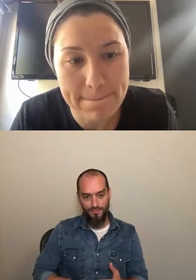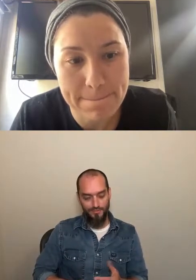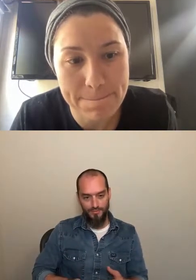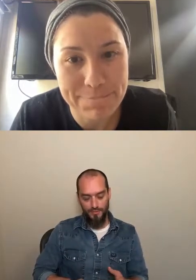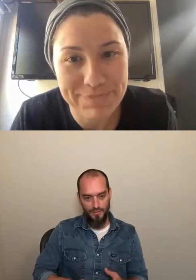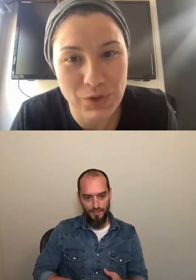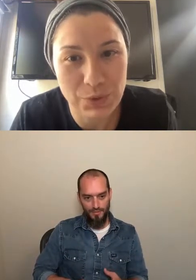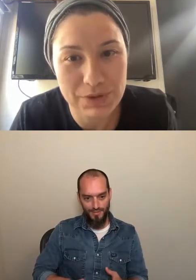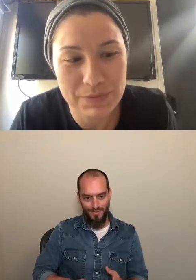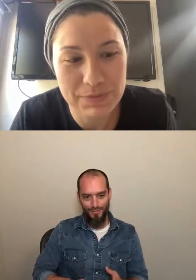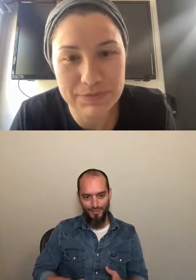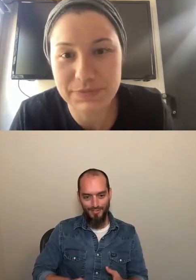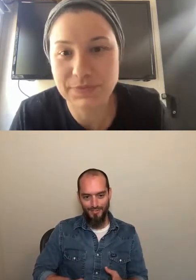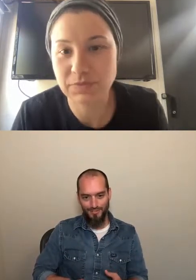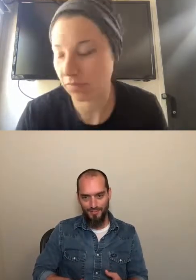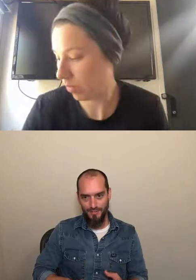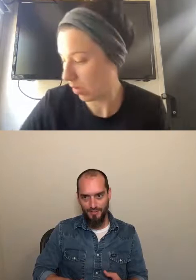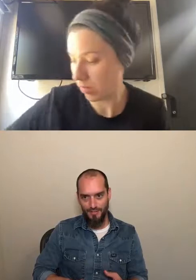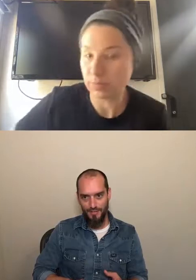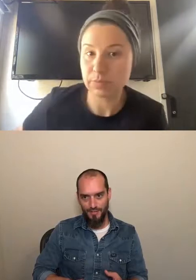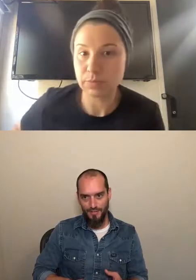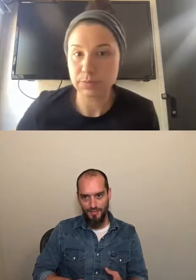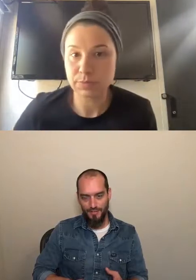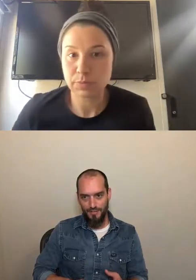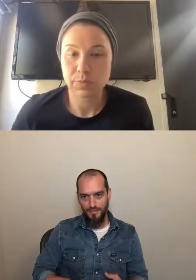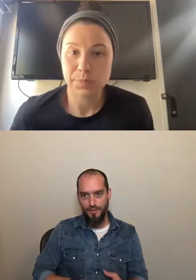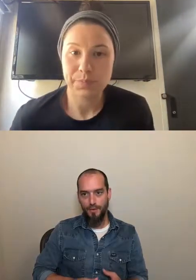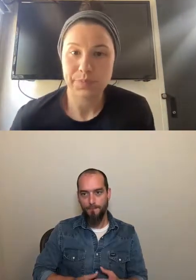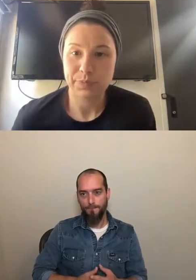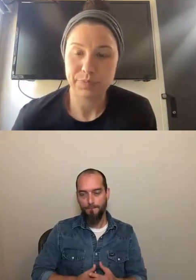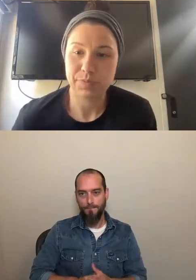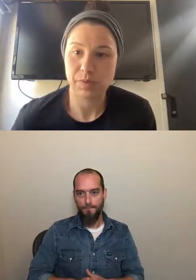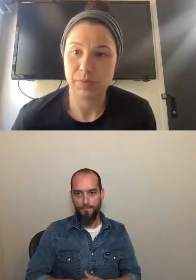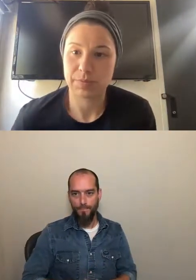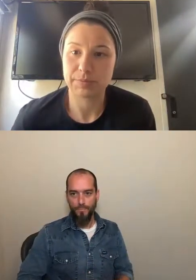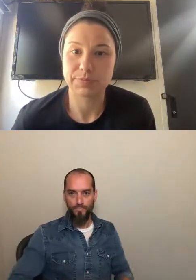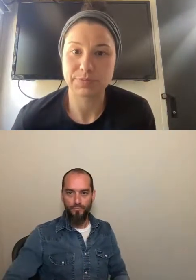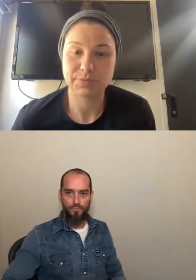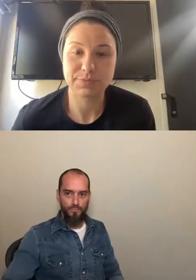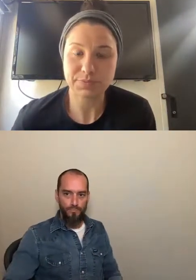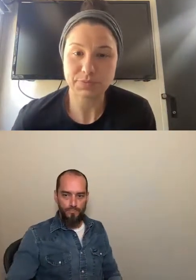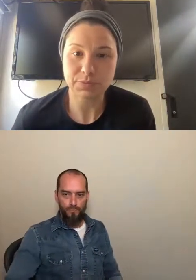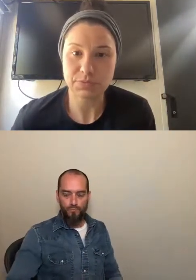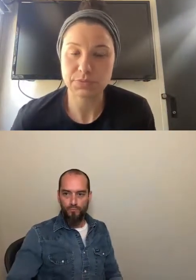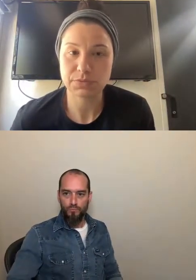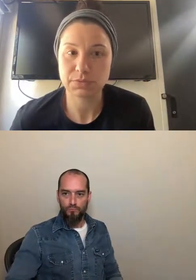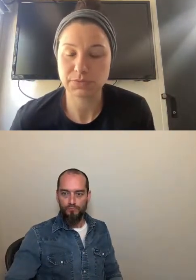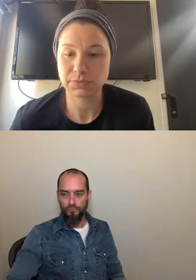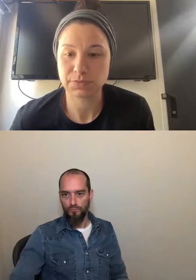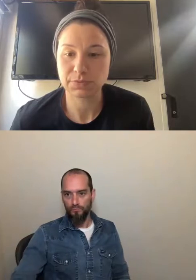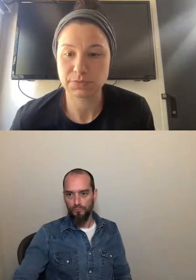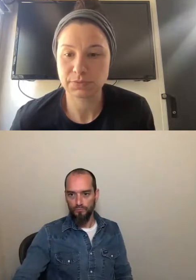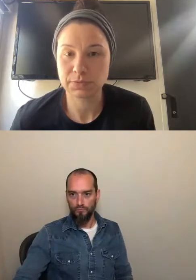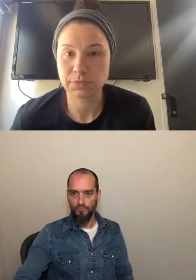want. Okay. Cool. Sounds good. Welcome to our podcast. My name is Keely Severson, and I'm here with Eric Johnson